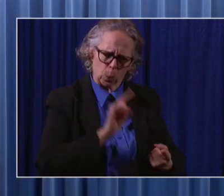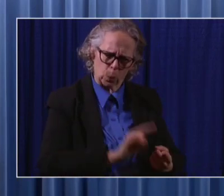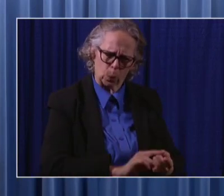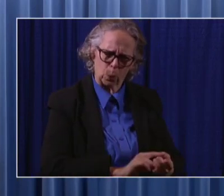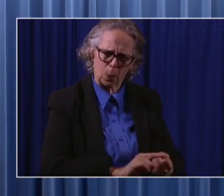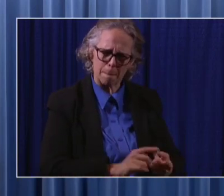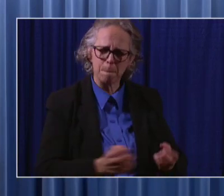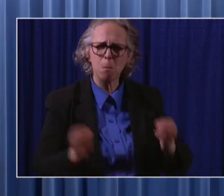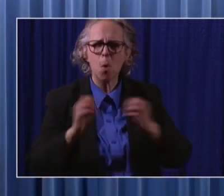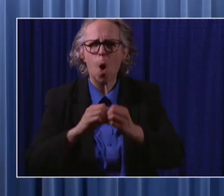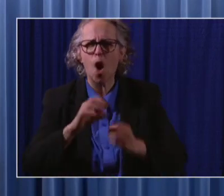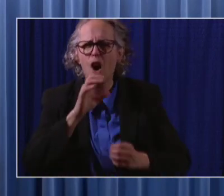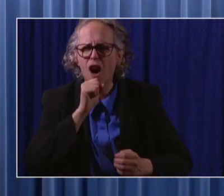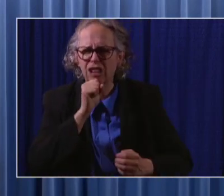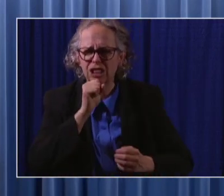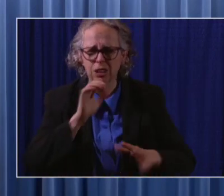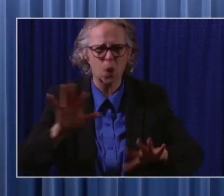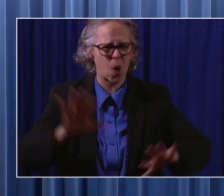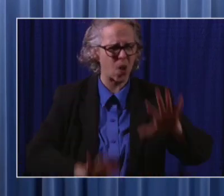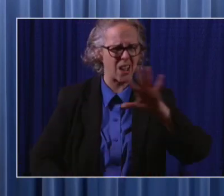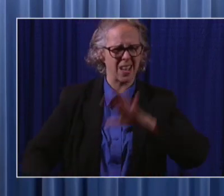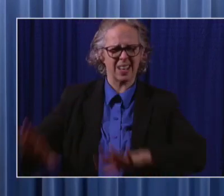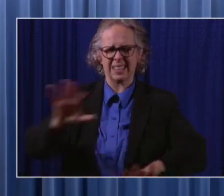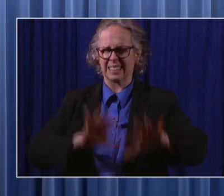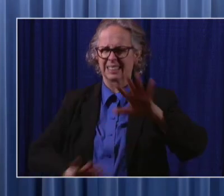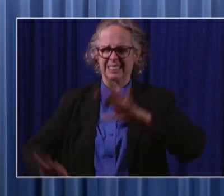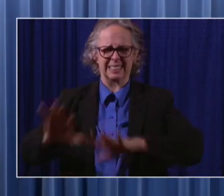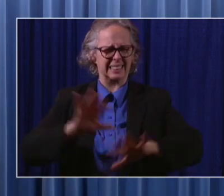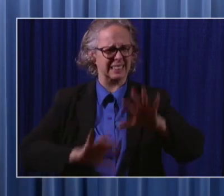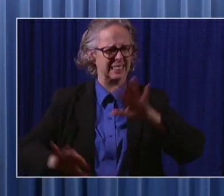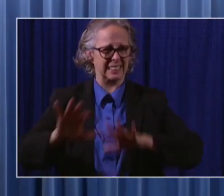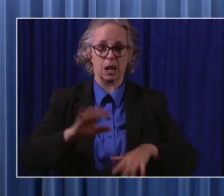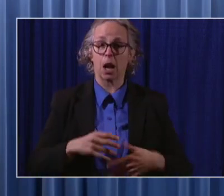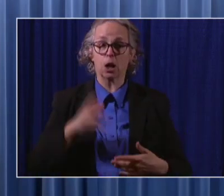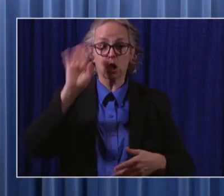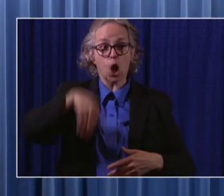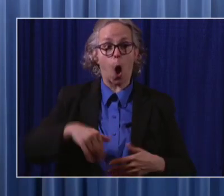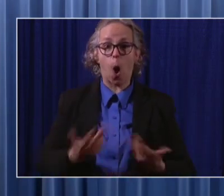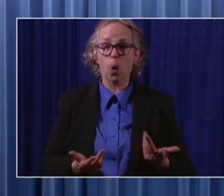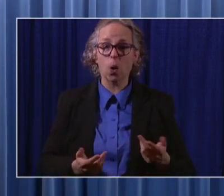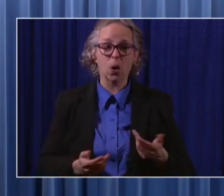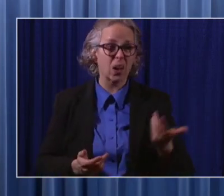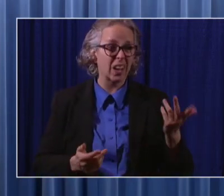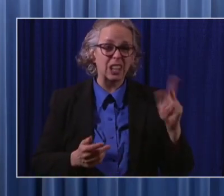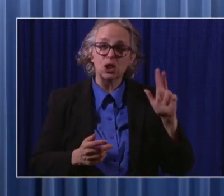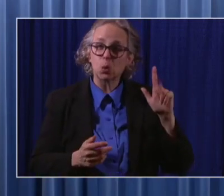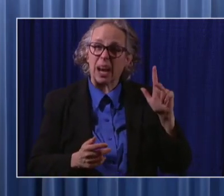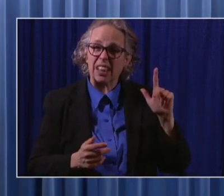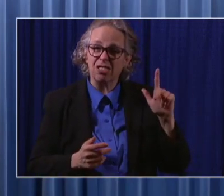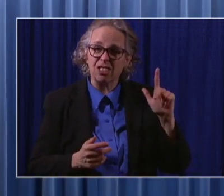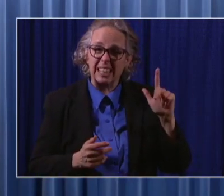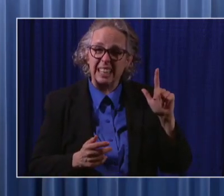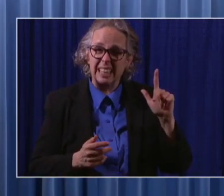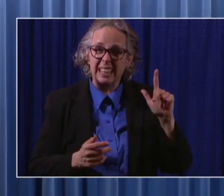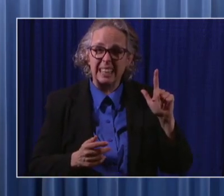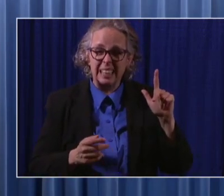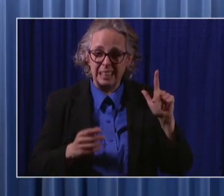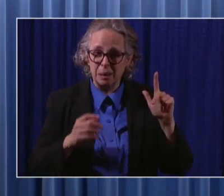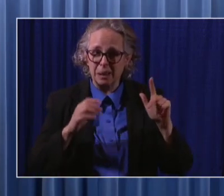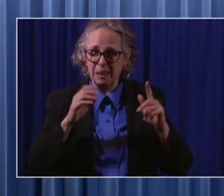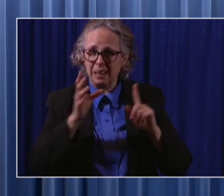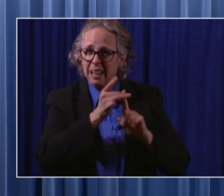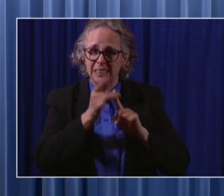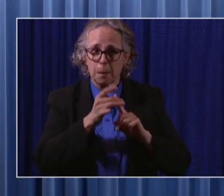counties were yellow, the lowest level of spread. Today, we only have 23 yellow counties, less than half of that original number, so